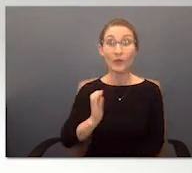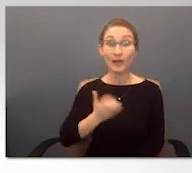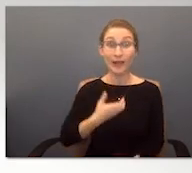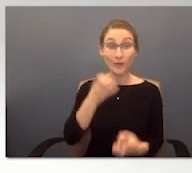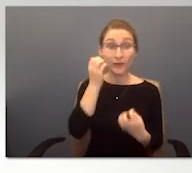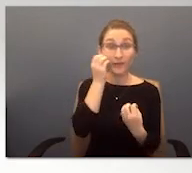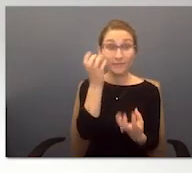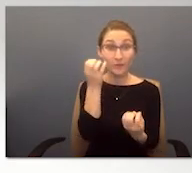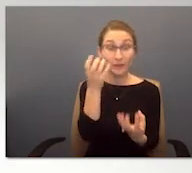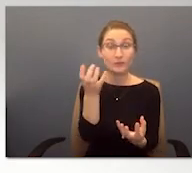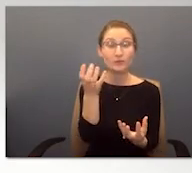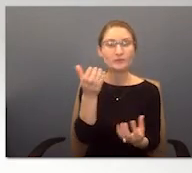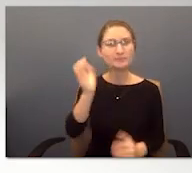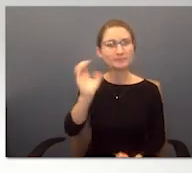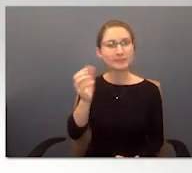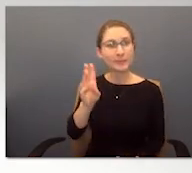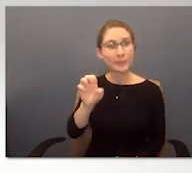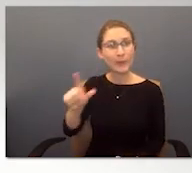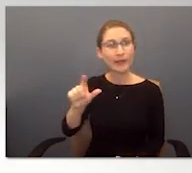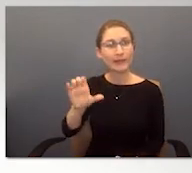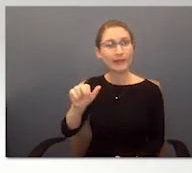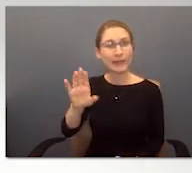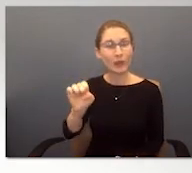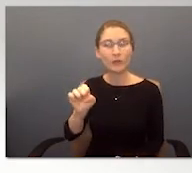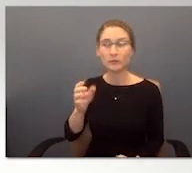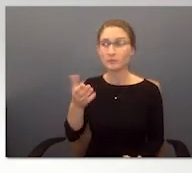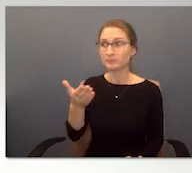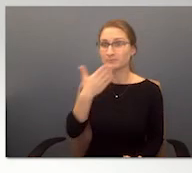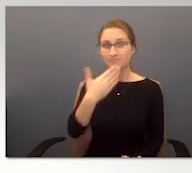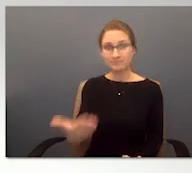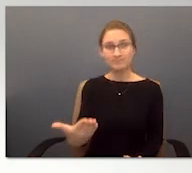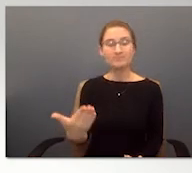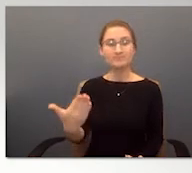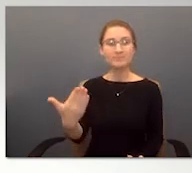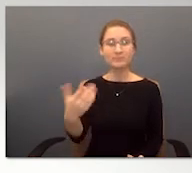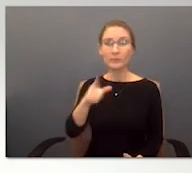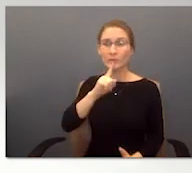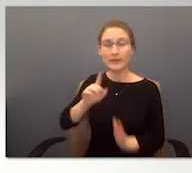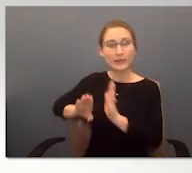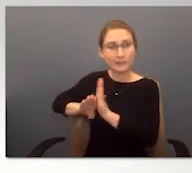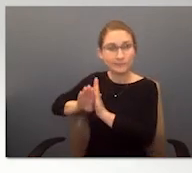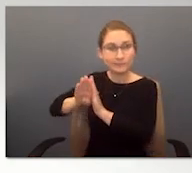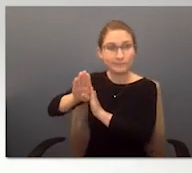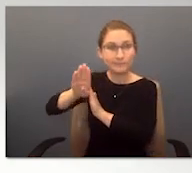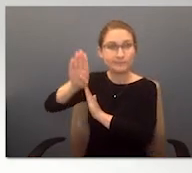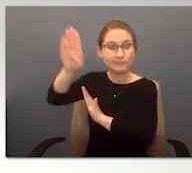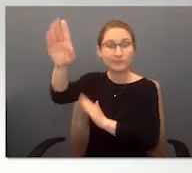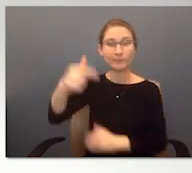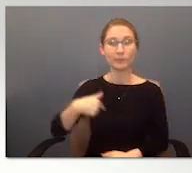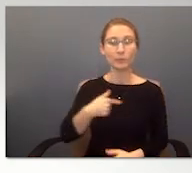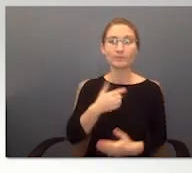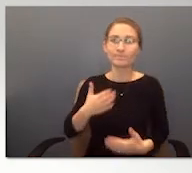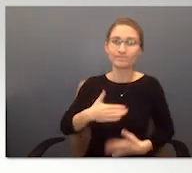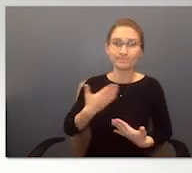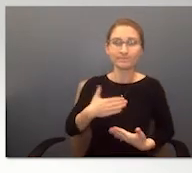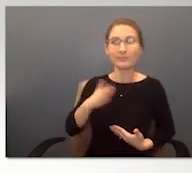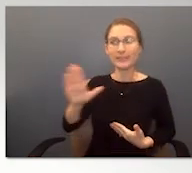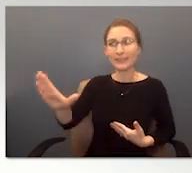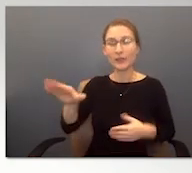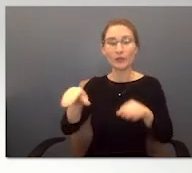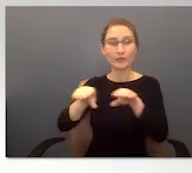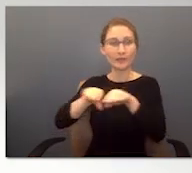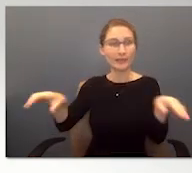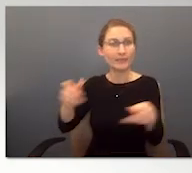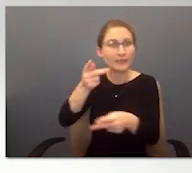information indicates that WellCare is doing quite well, and we're quite pleased with the level of care coordination,